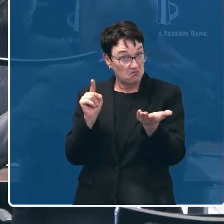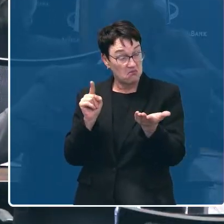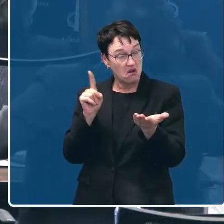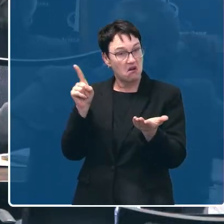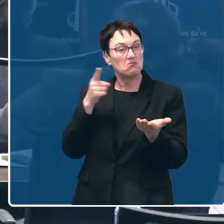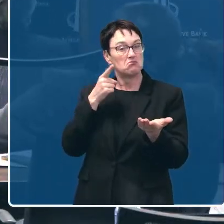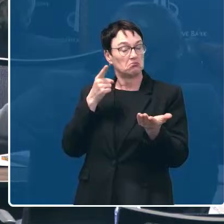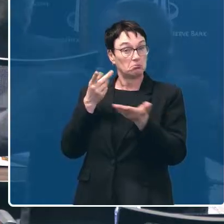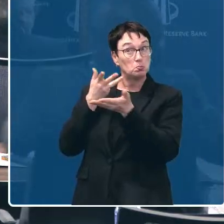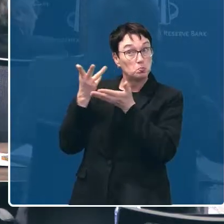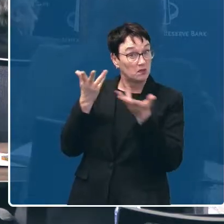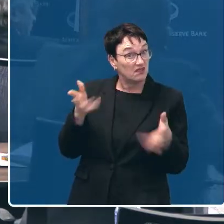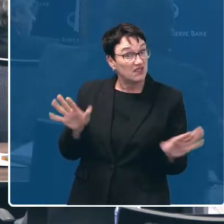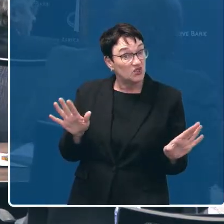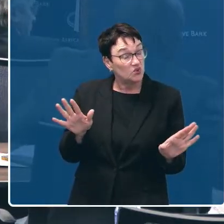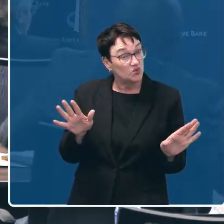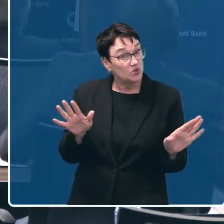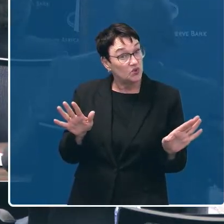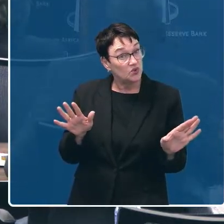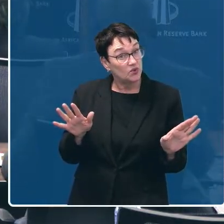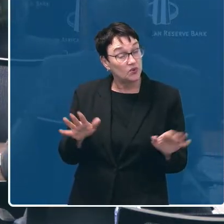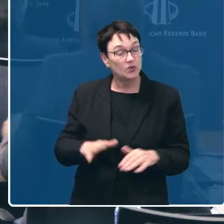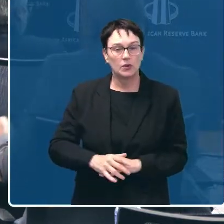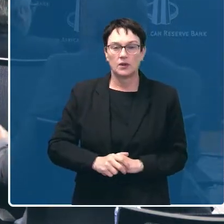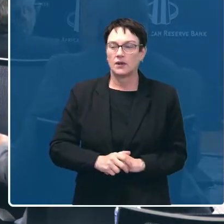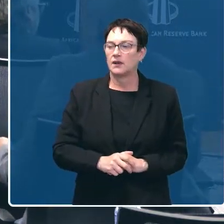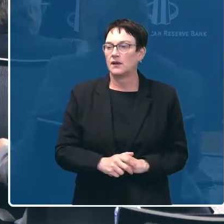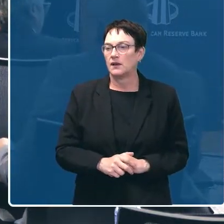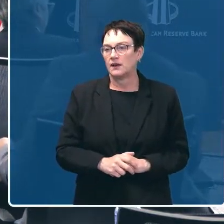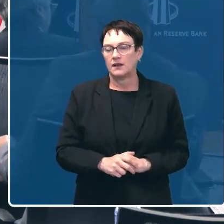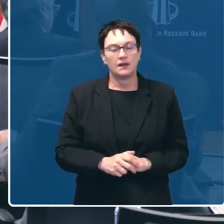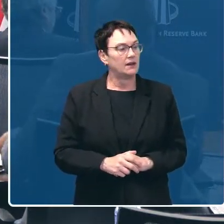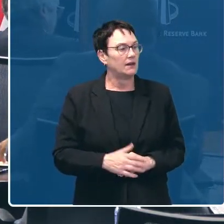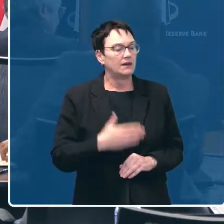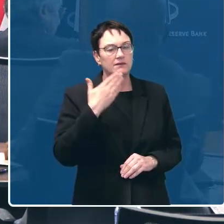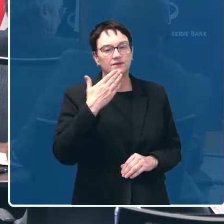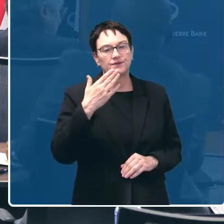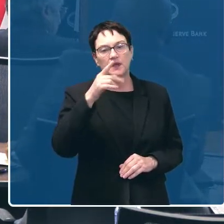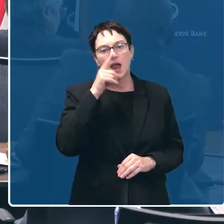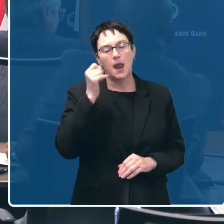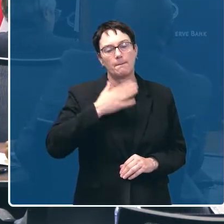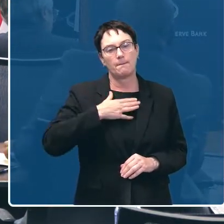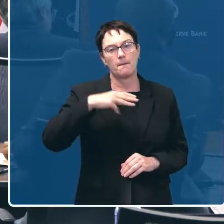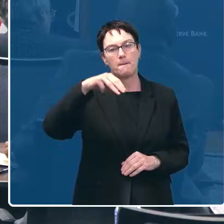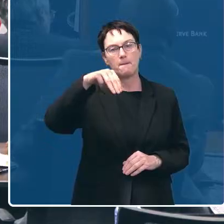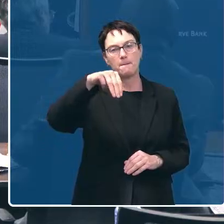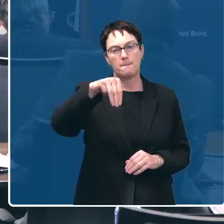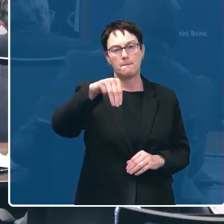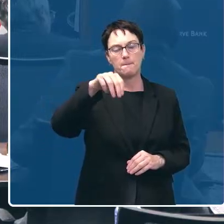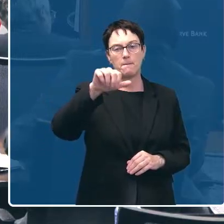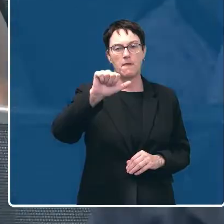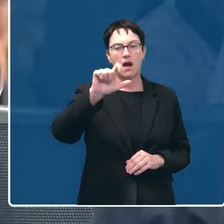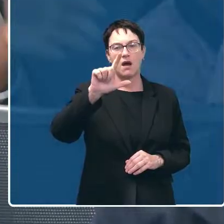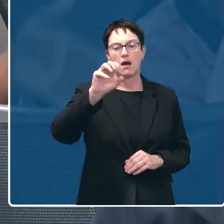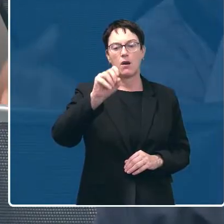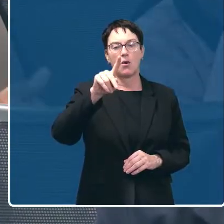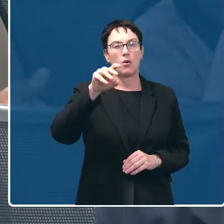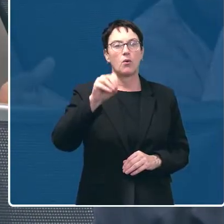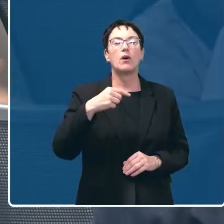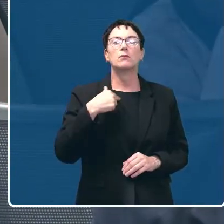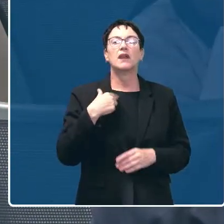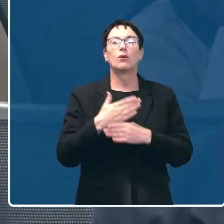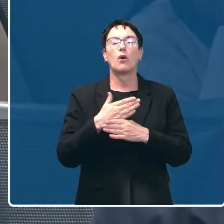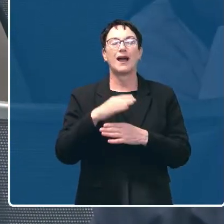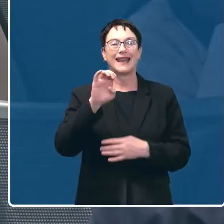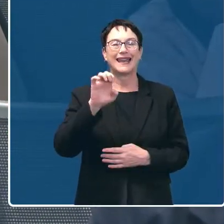We have another hand here. Still on that, Governor, my name is Muluko Mloto from ENCA. I just want to understand the timelines